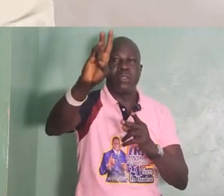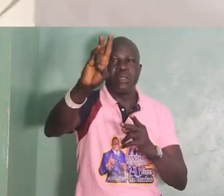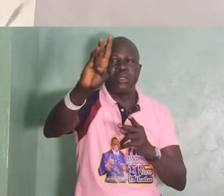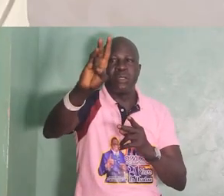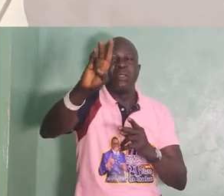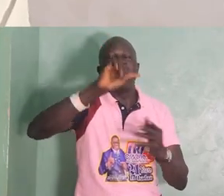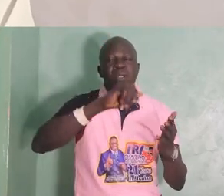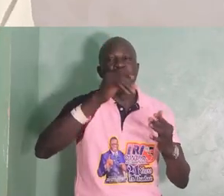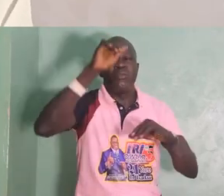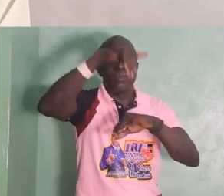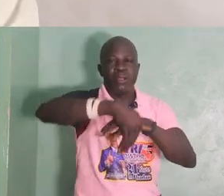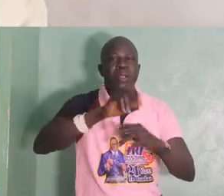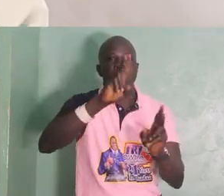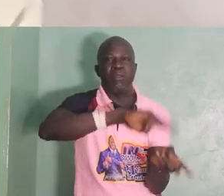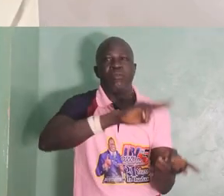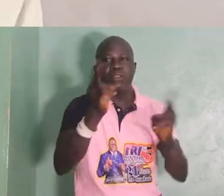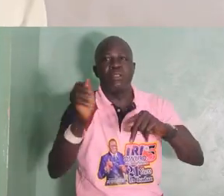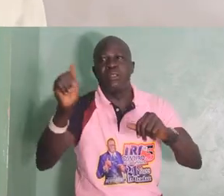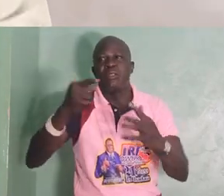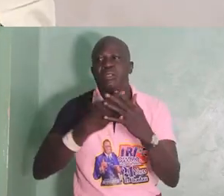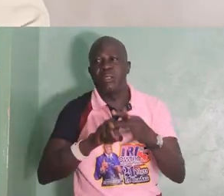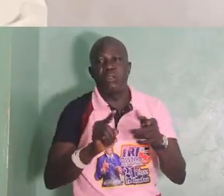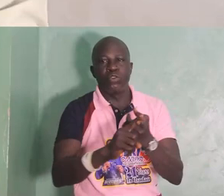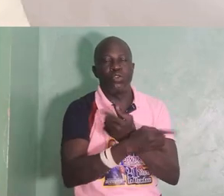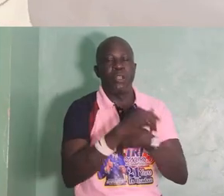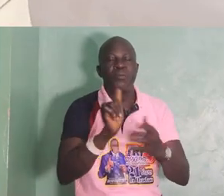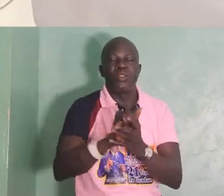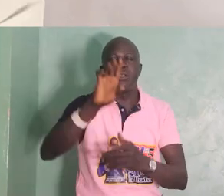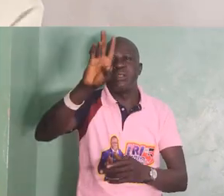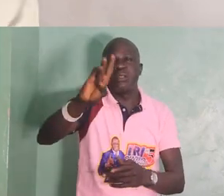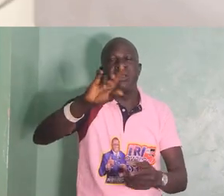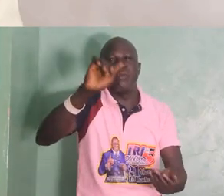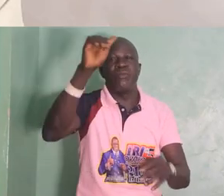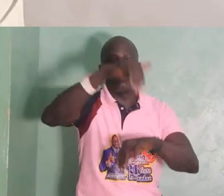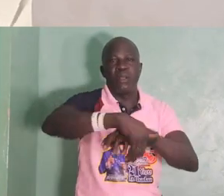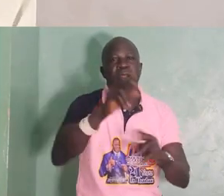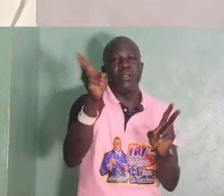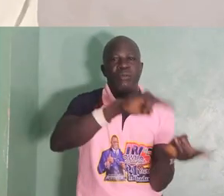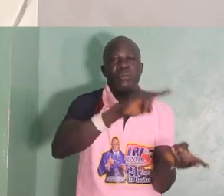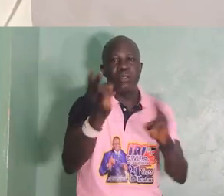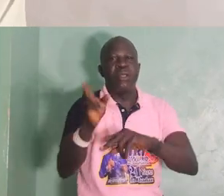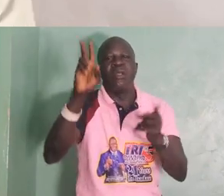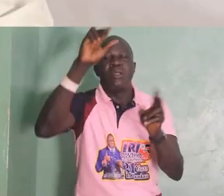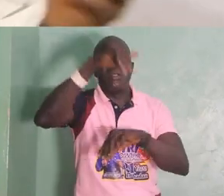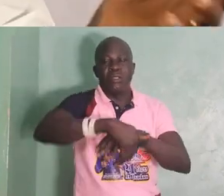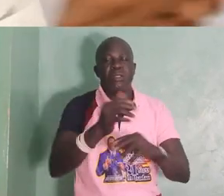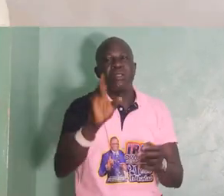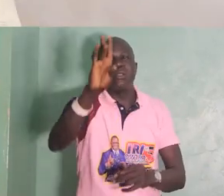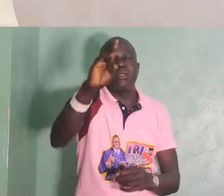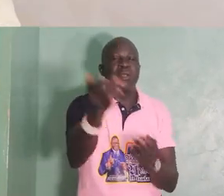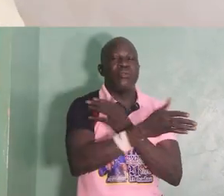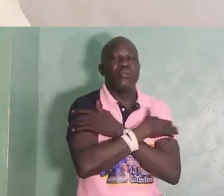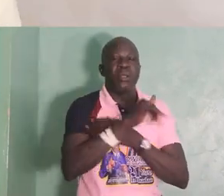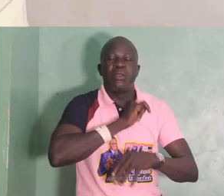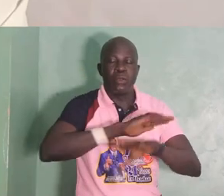Asanya oni lo bere. It's coming soon. Be ni. Yes. Ah iso oru meje. 7 videos. Sunday meje. 7 Sunday. Ebe mi sa. Listen to me sir. Mi